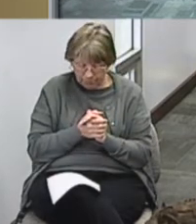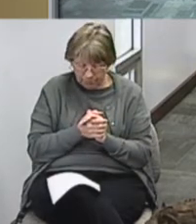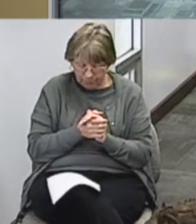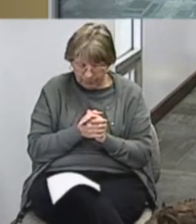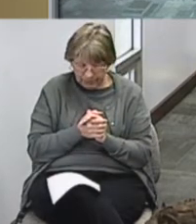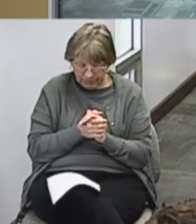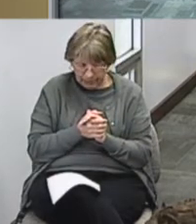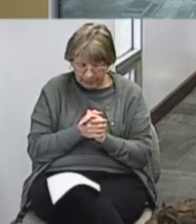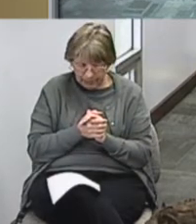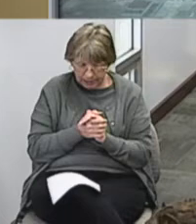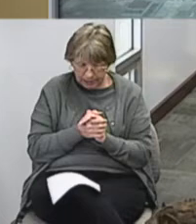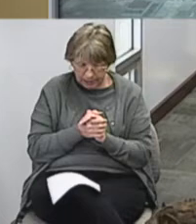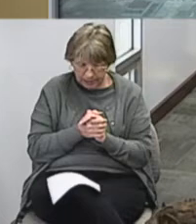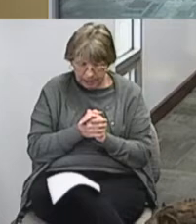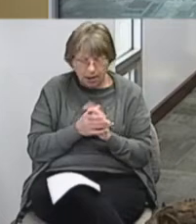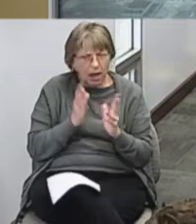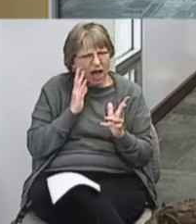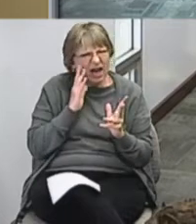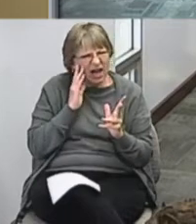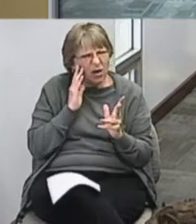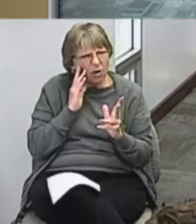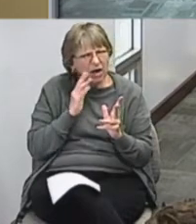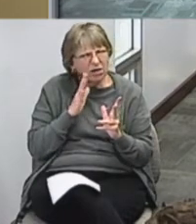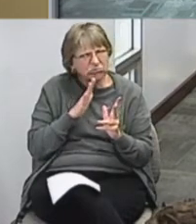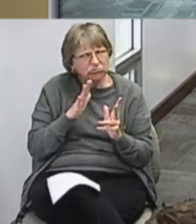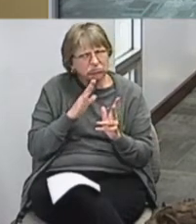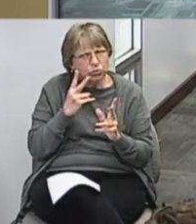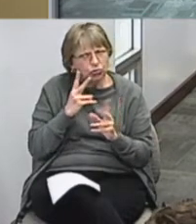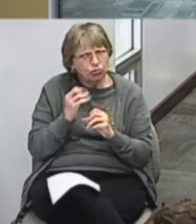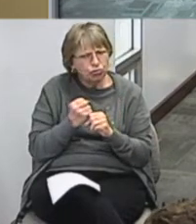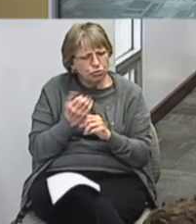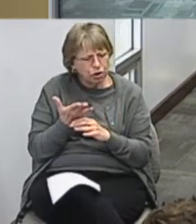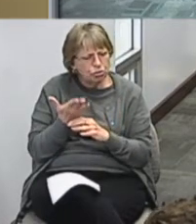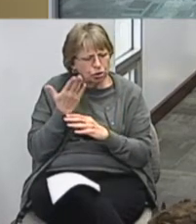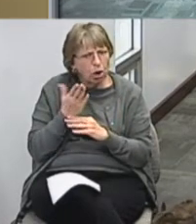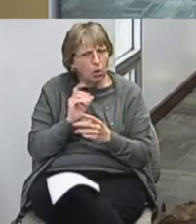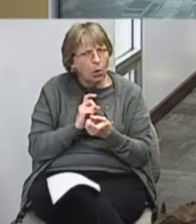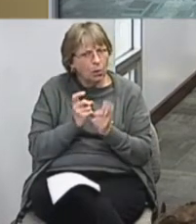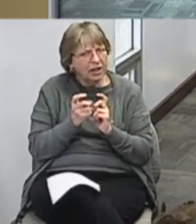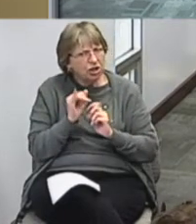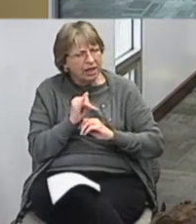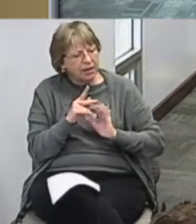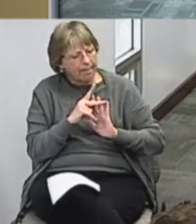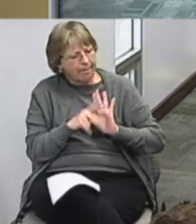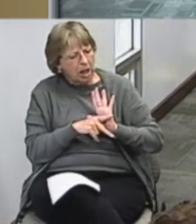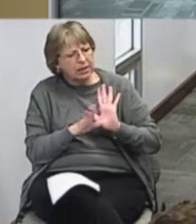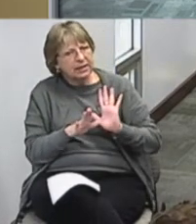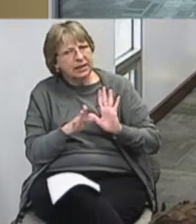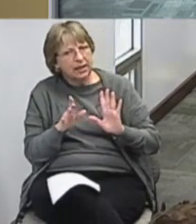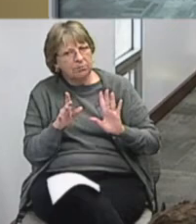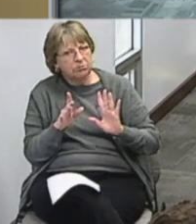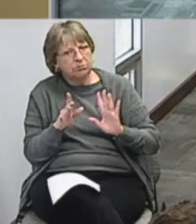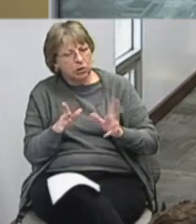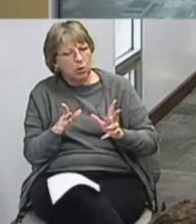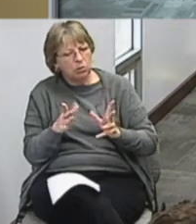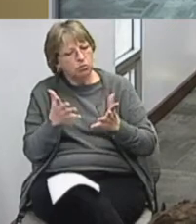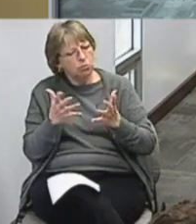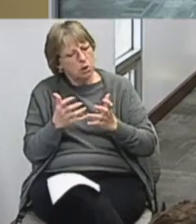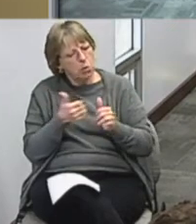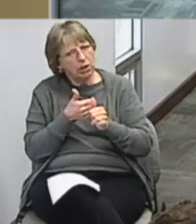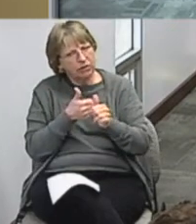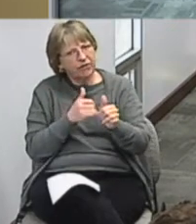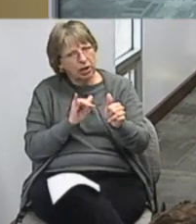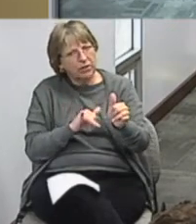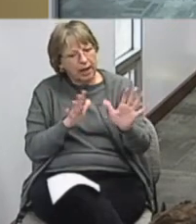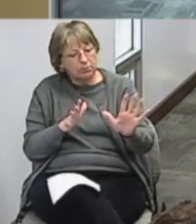revised not too long ago, about a year and a half, 2 years ago, as I recall. So anyway, my thoughts on that